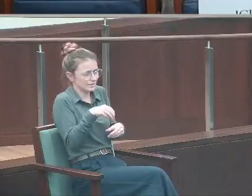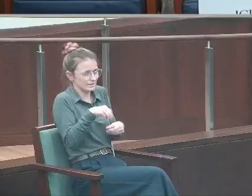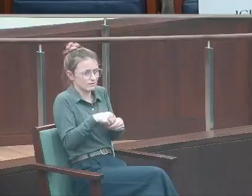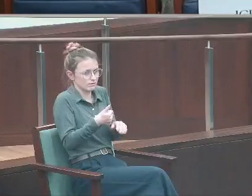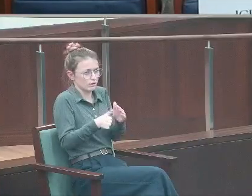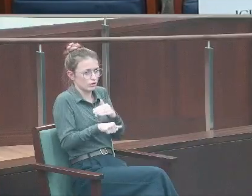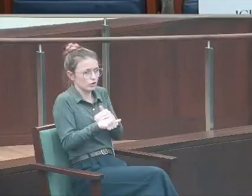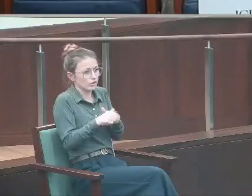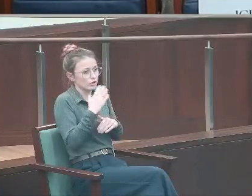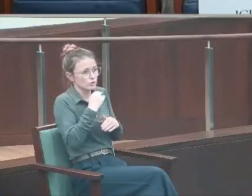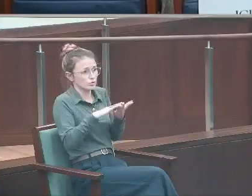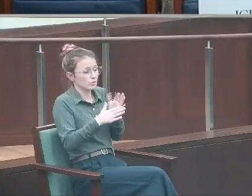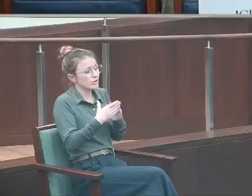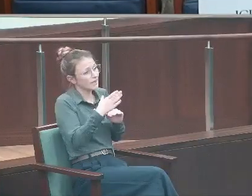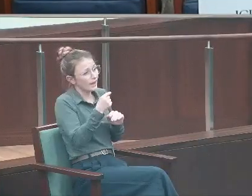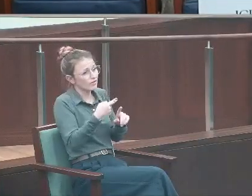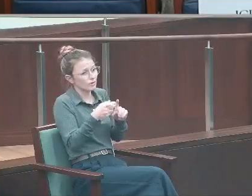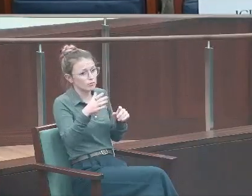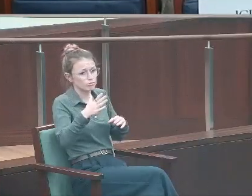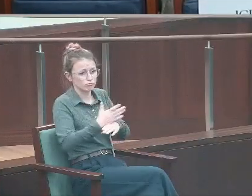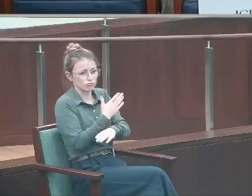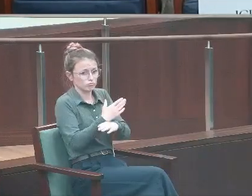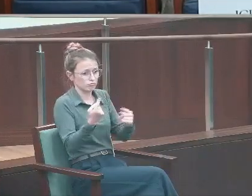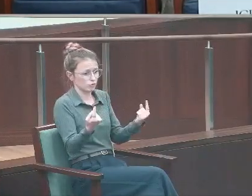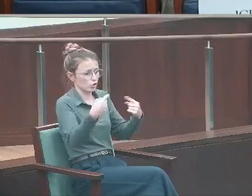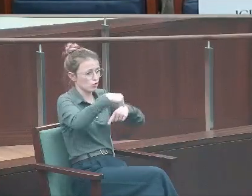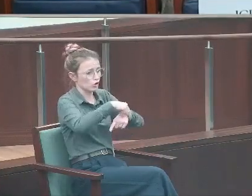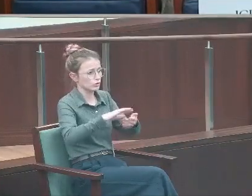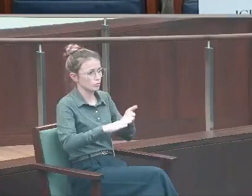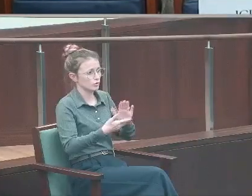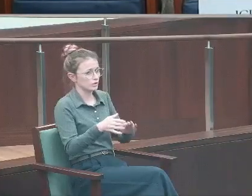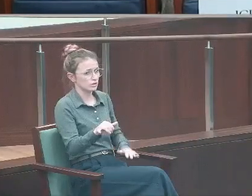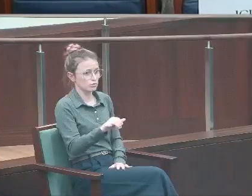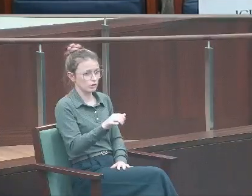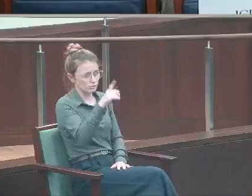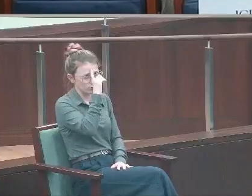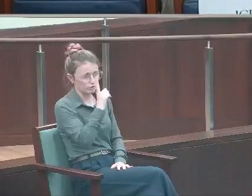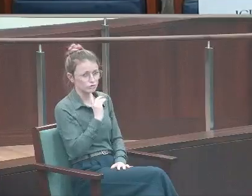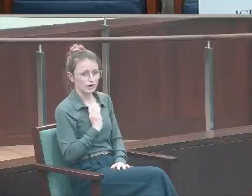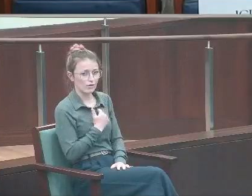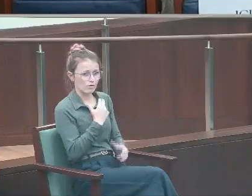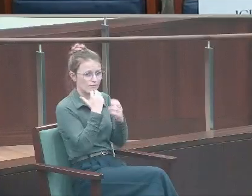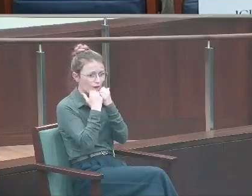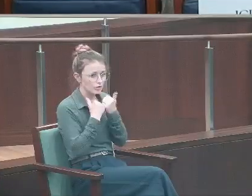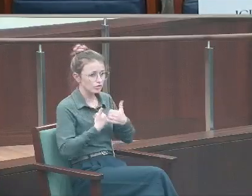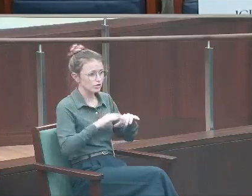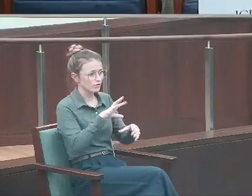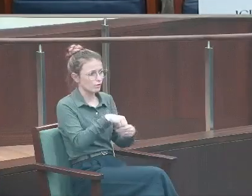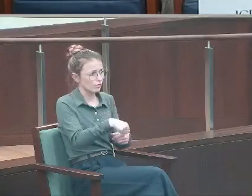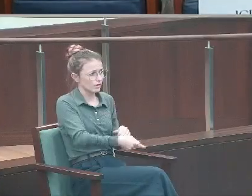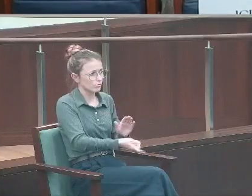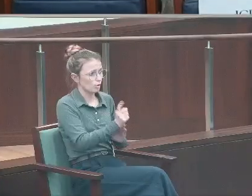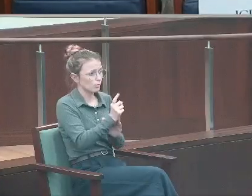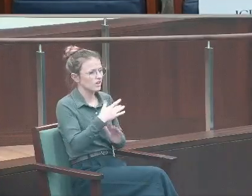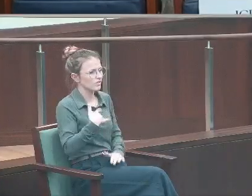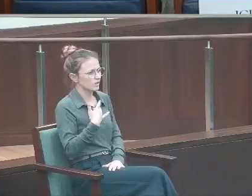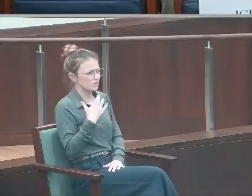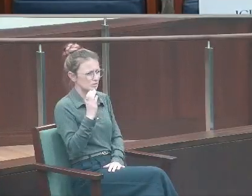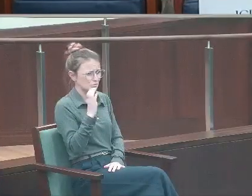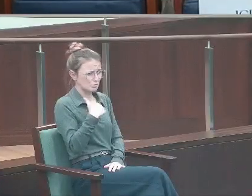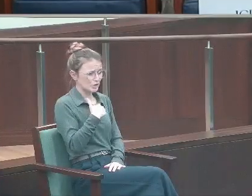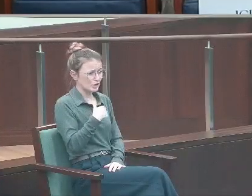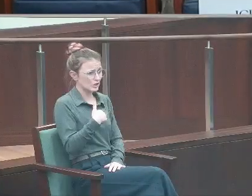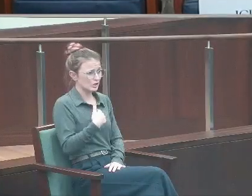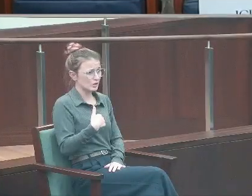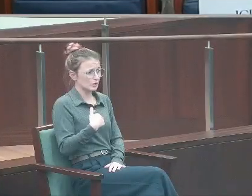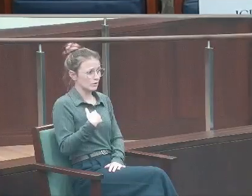across communities, to make clear what our positions and our values are in this moment. And so while it feels like we're drinking out of a fire hose,